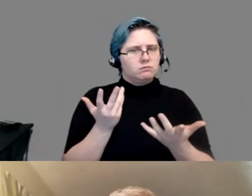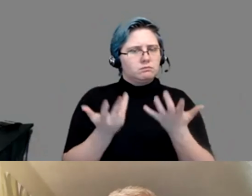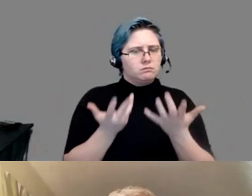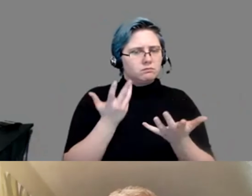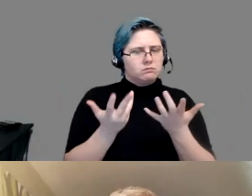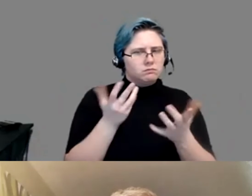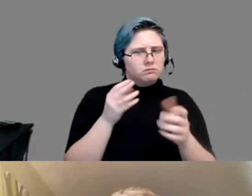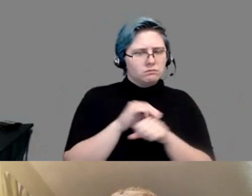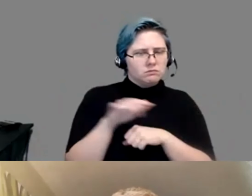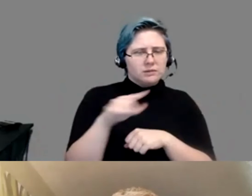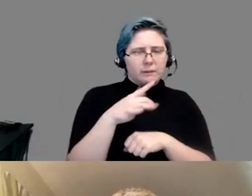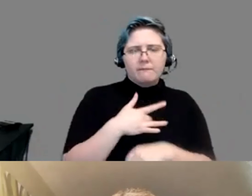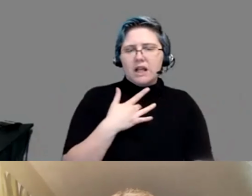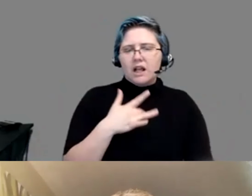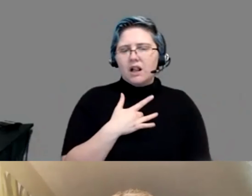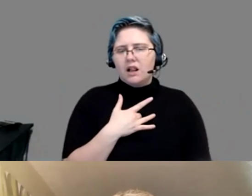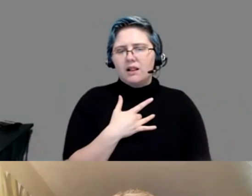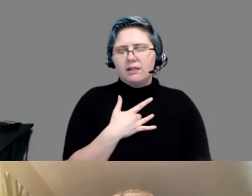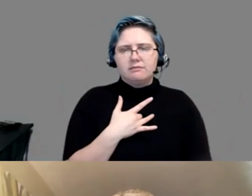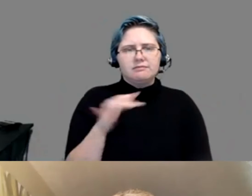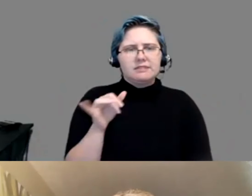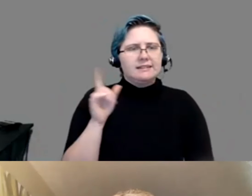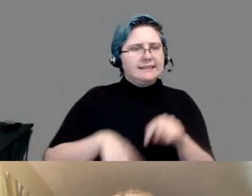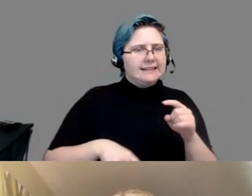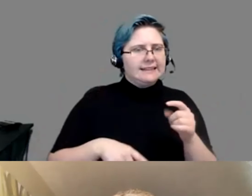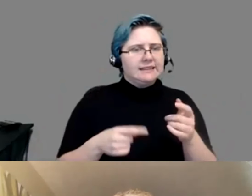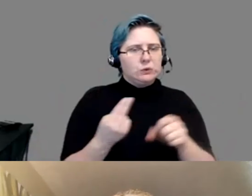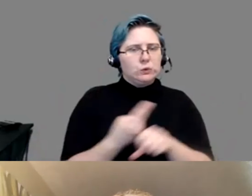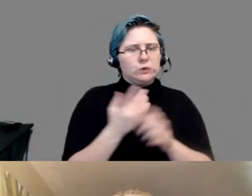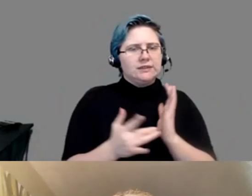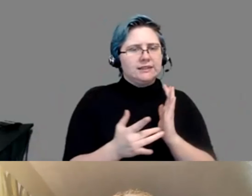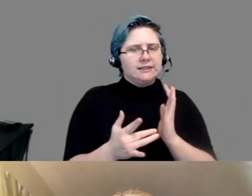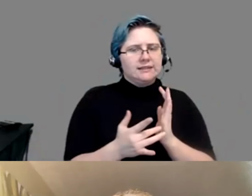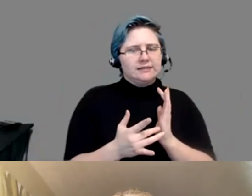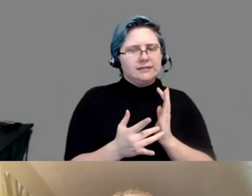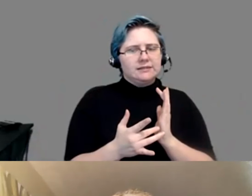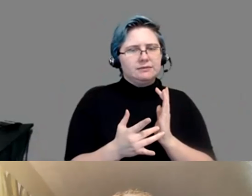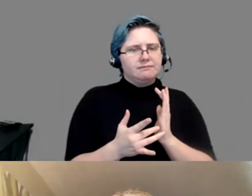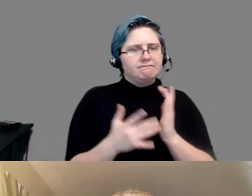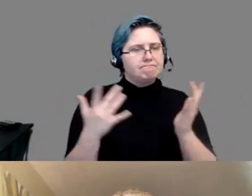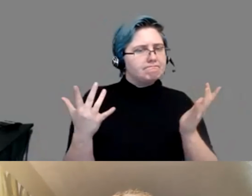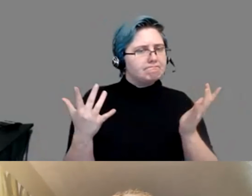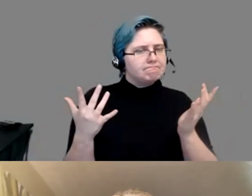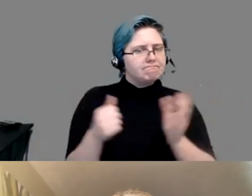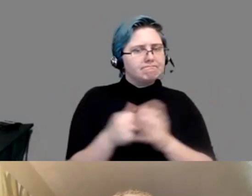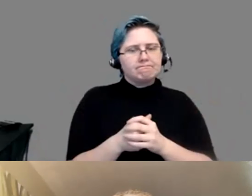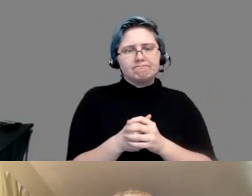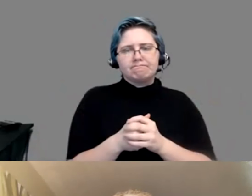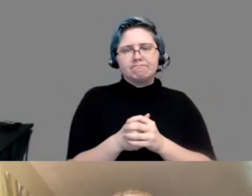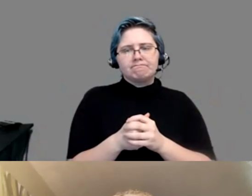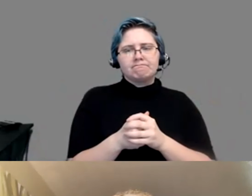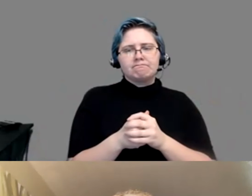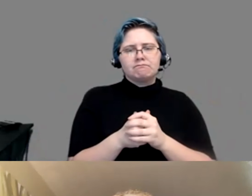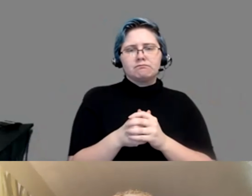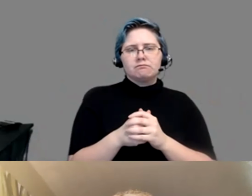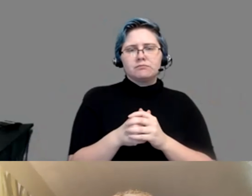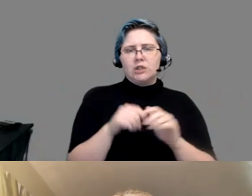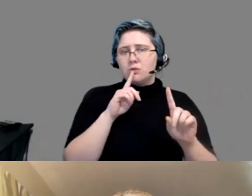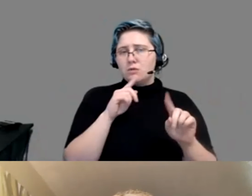them feel like they cannot use technology in their lives? Okay, so your poll responses